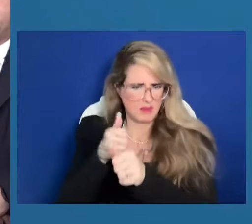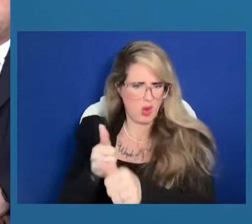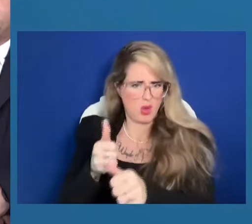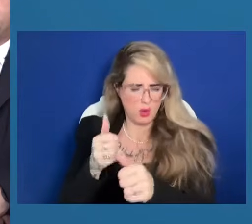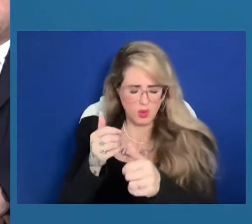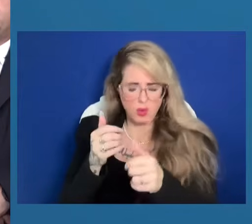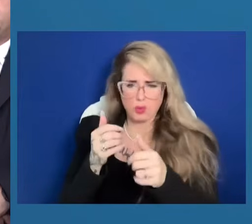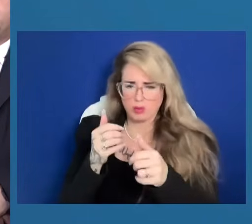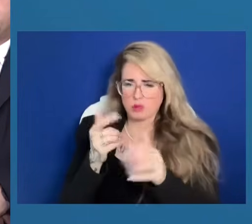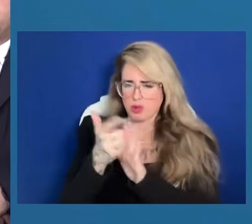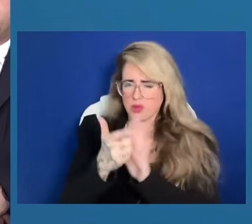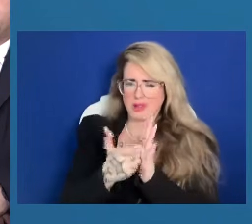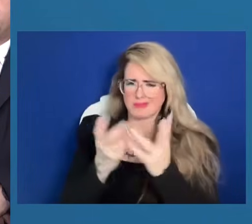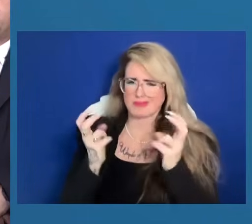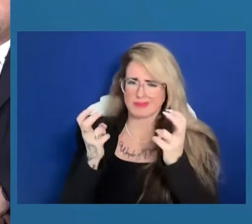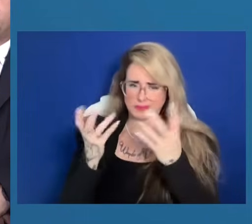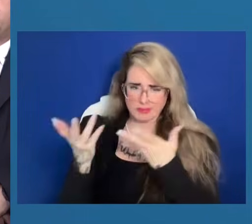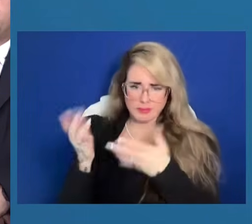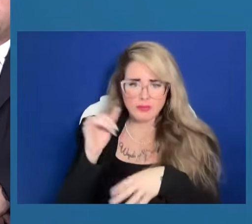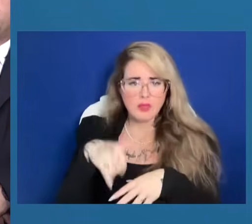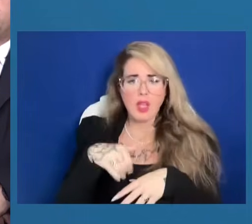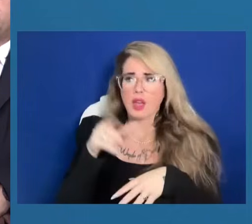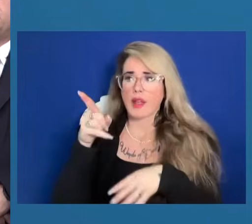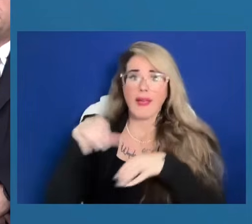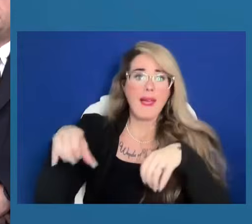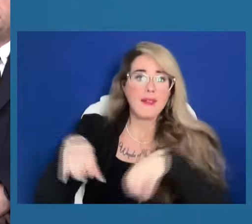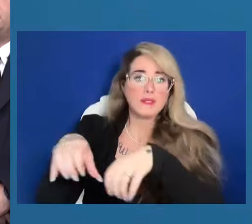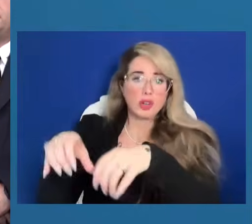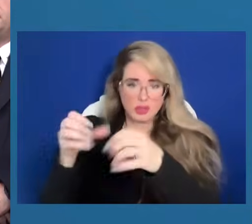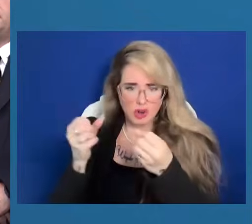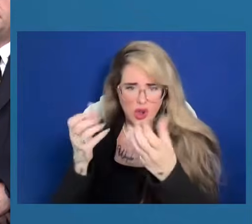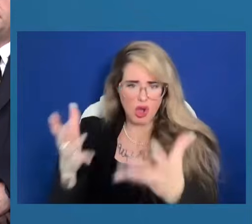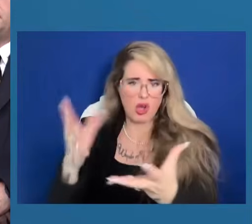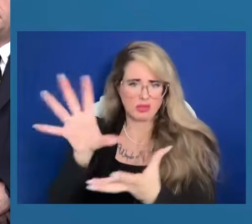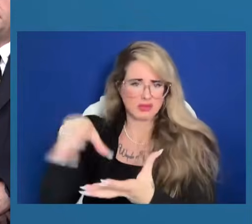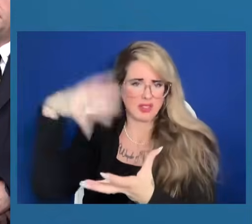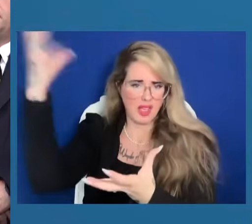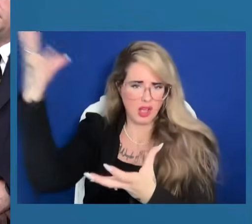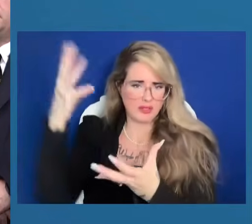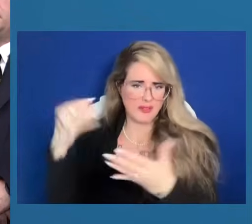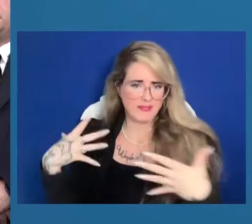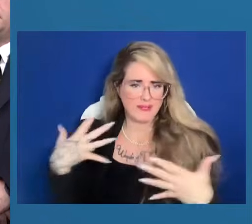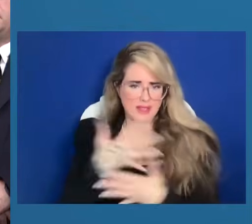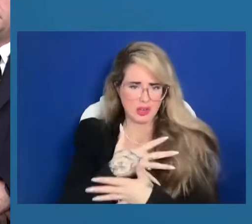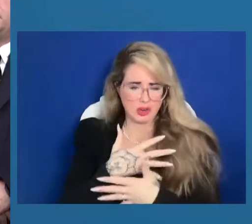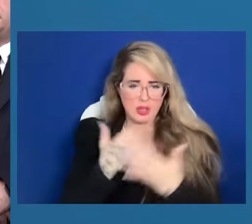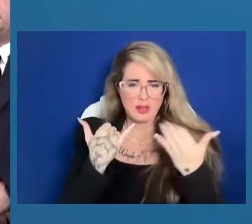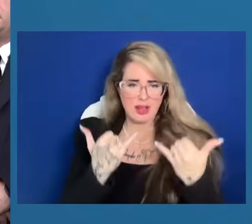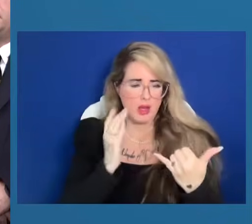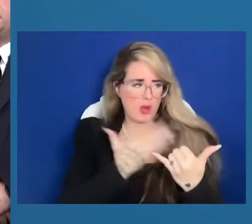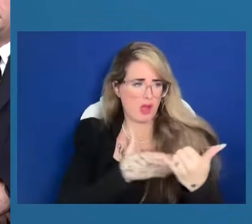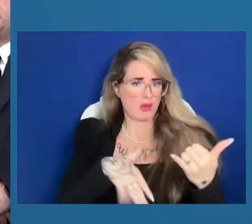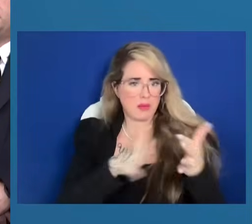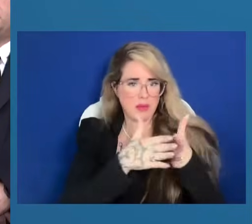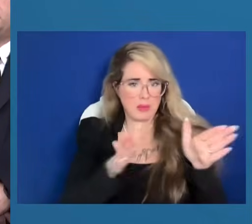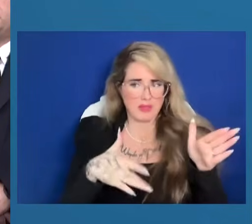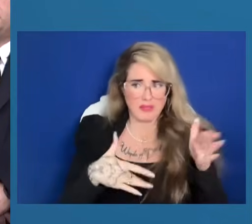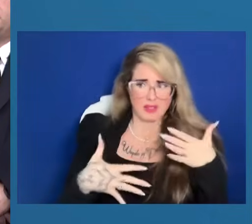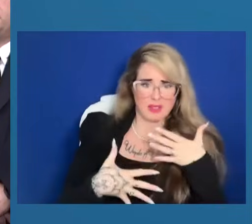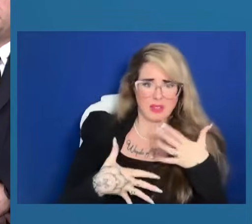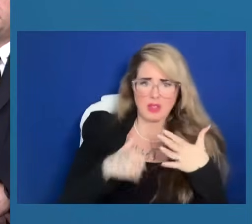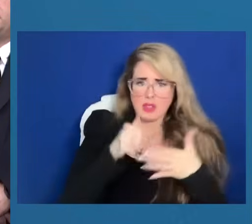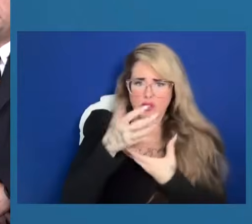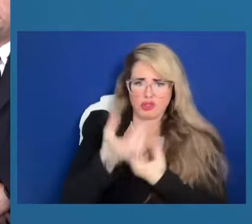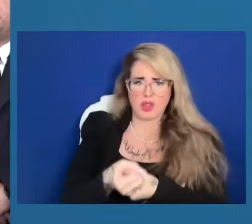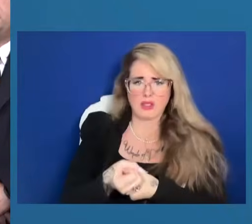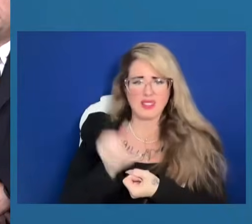immigration efforts have only created chaos and fear, undermining our democracy and public's confidence. These events have shattered the trust